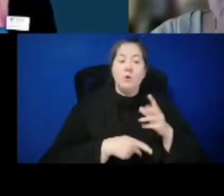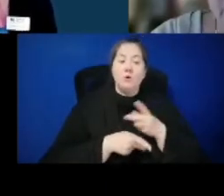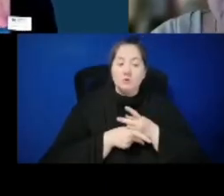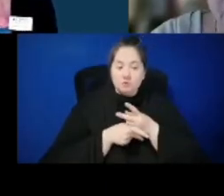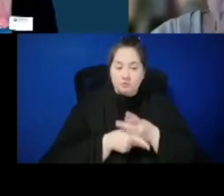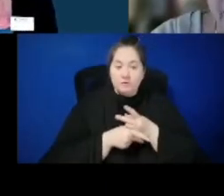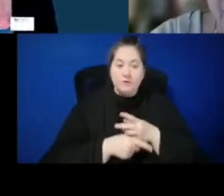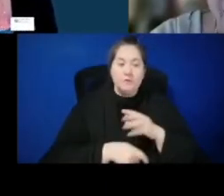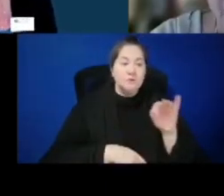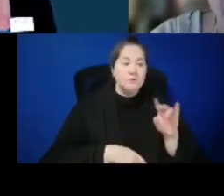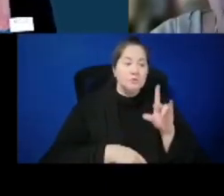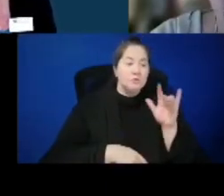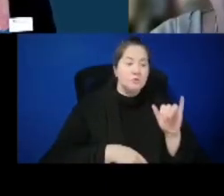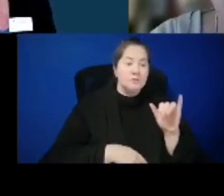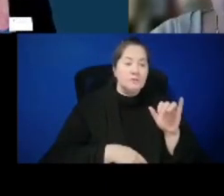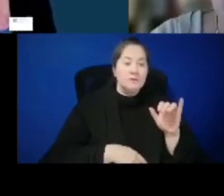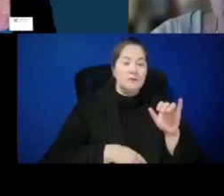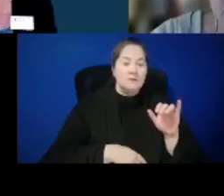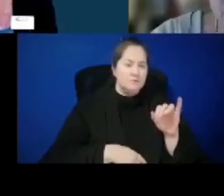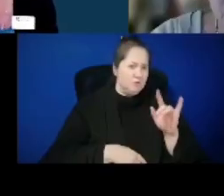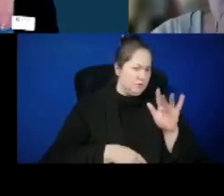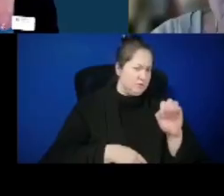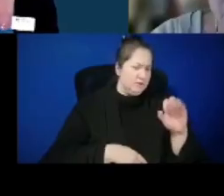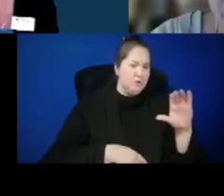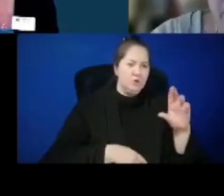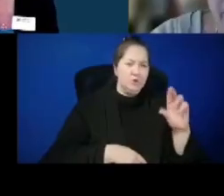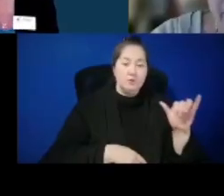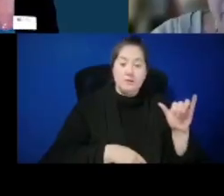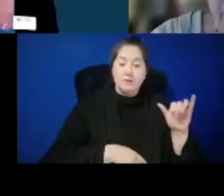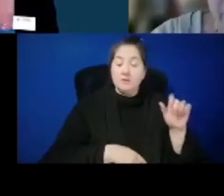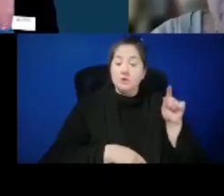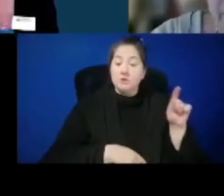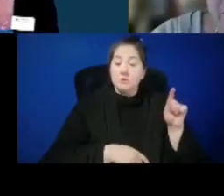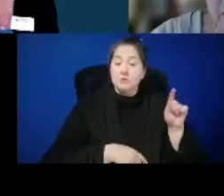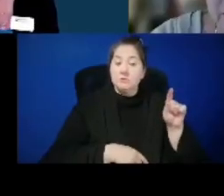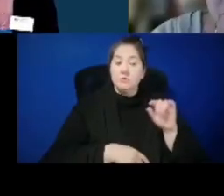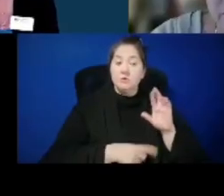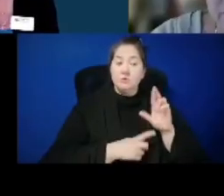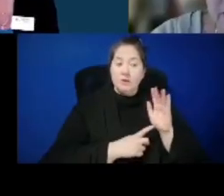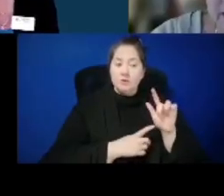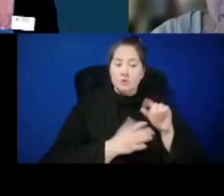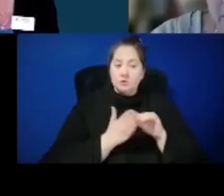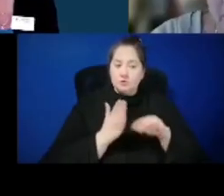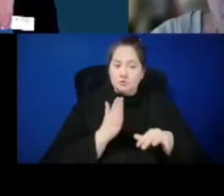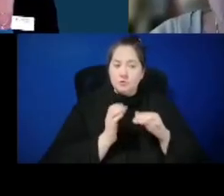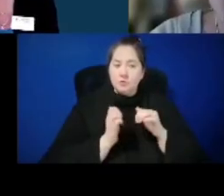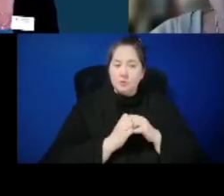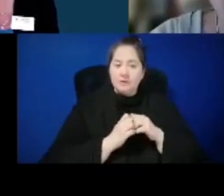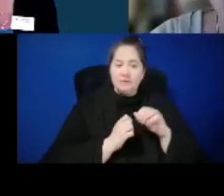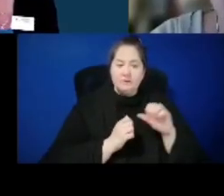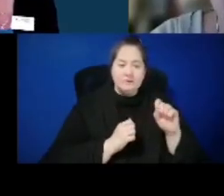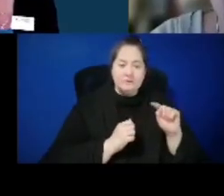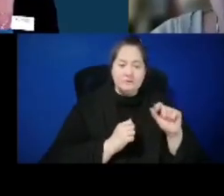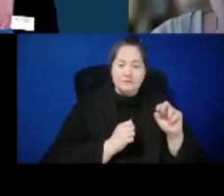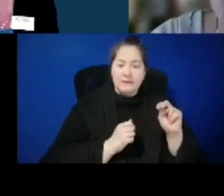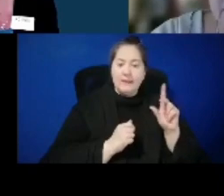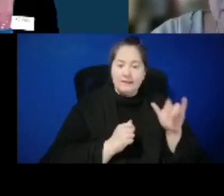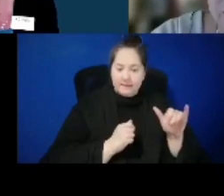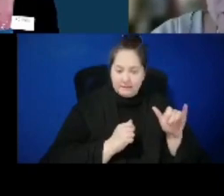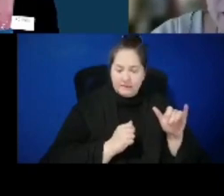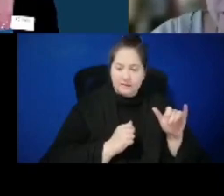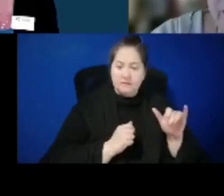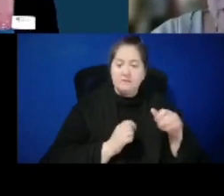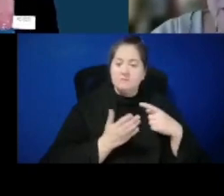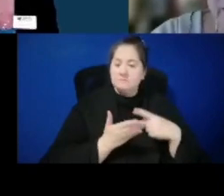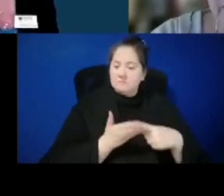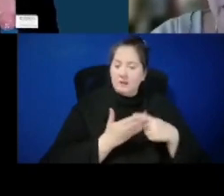supervisor, Julie Curry. Rachel is a student over at, I believe she's with Stanley, and she talks